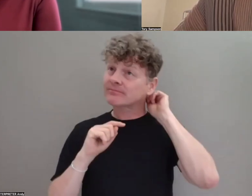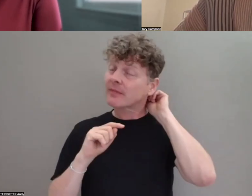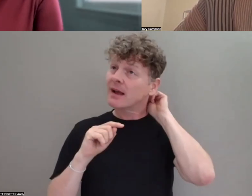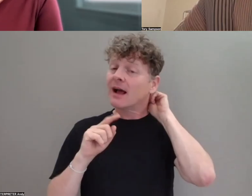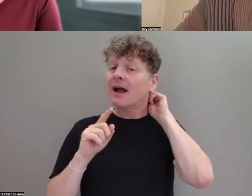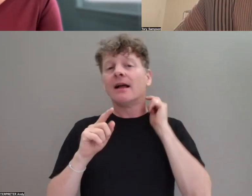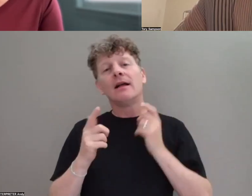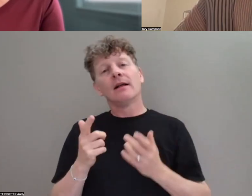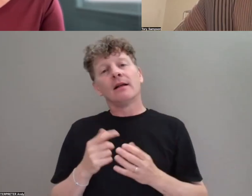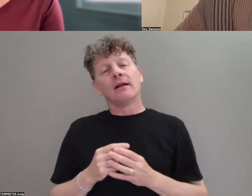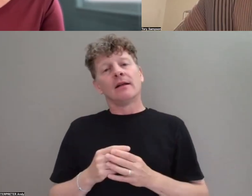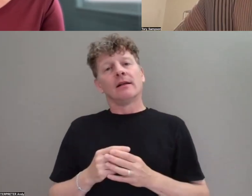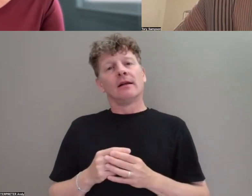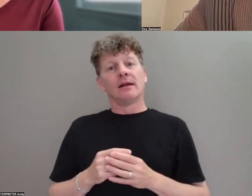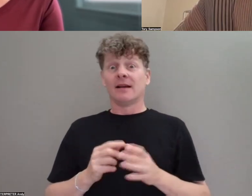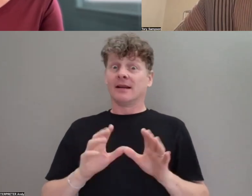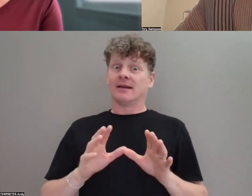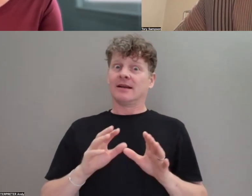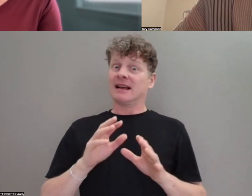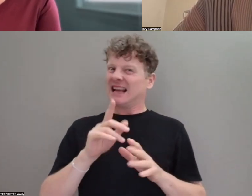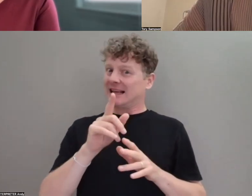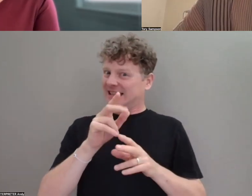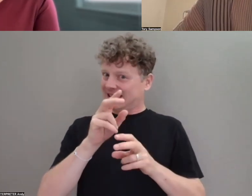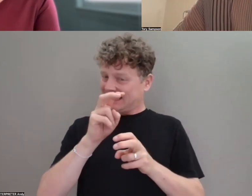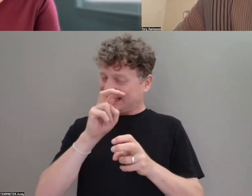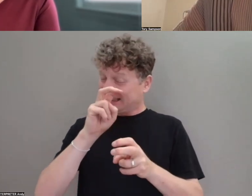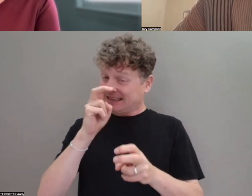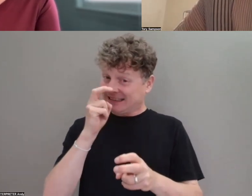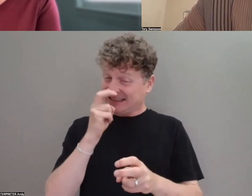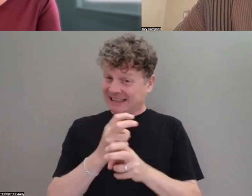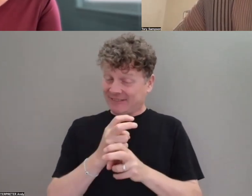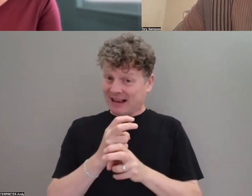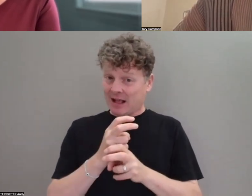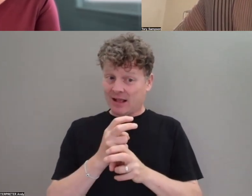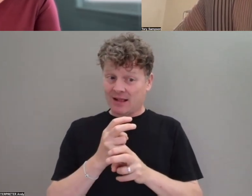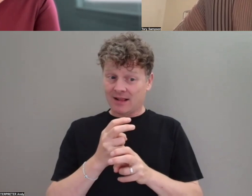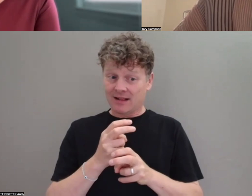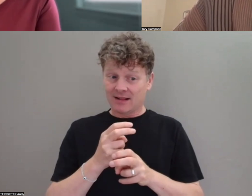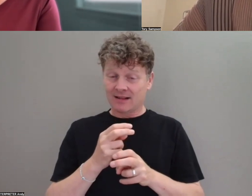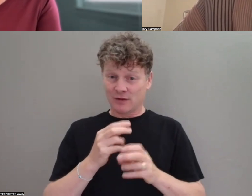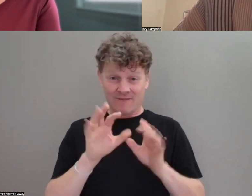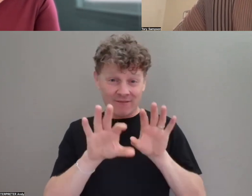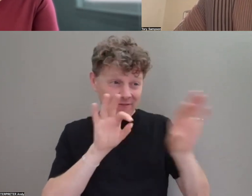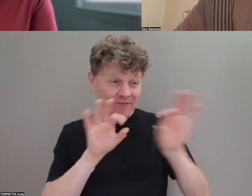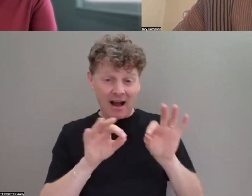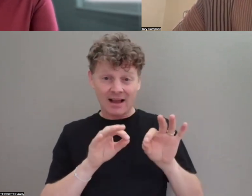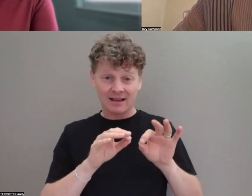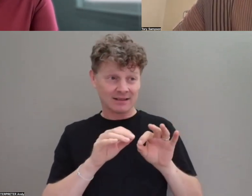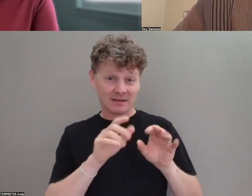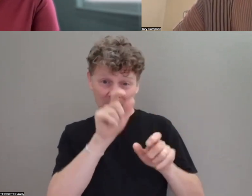it's kind of difficult to find a group of people who would only have one sign